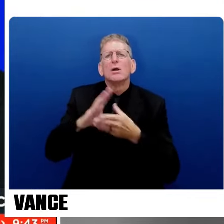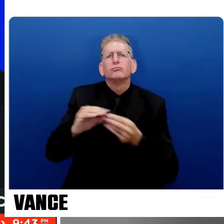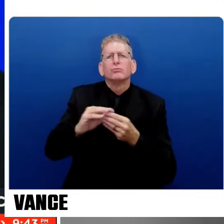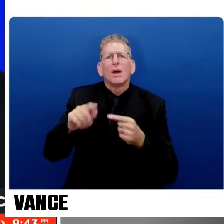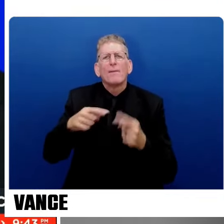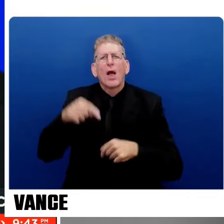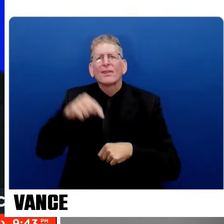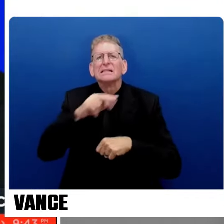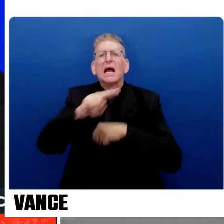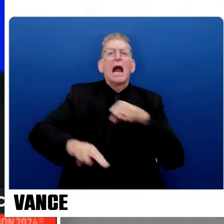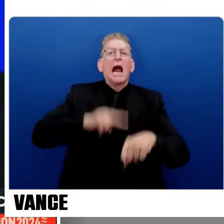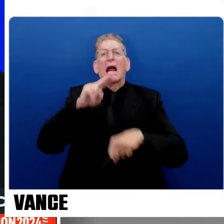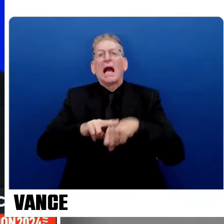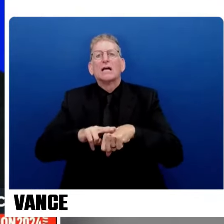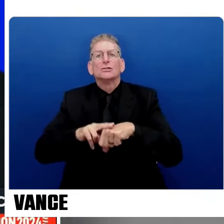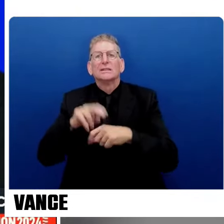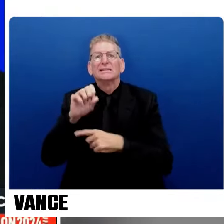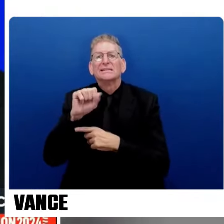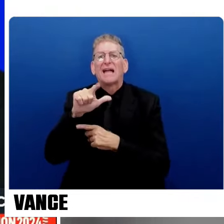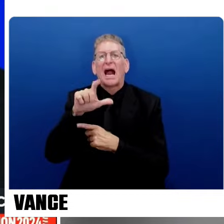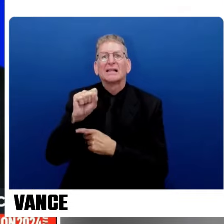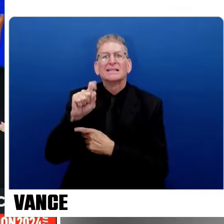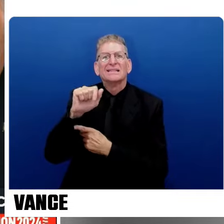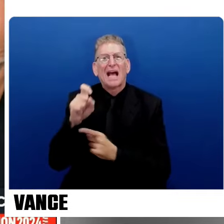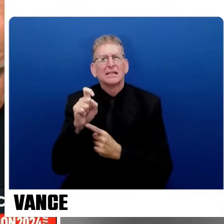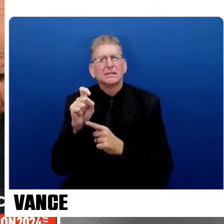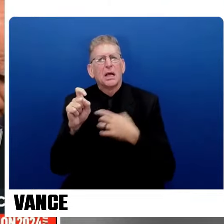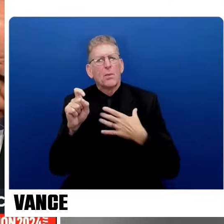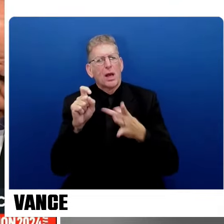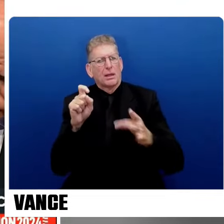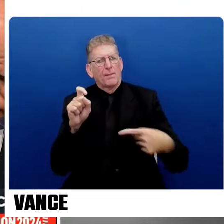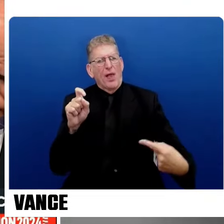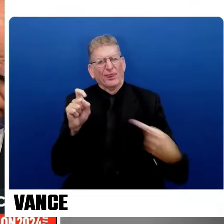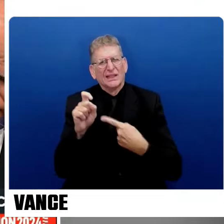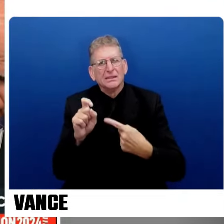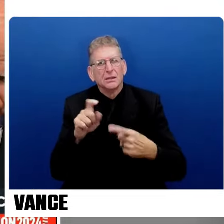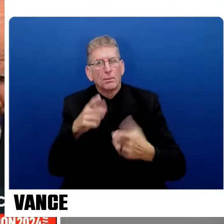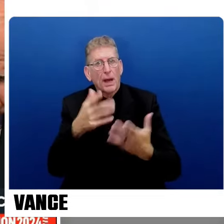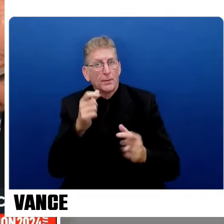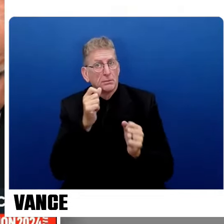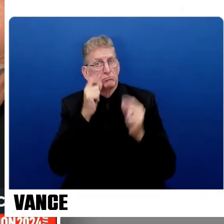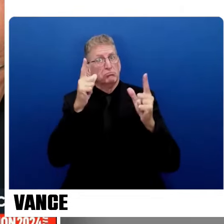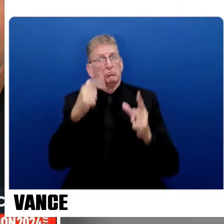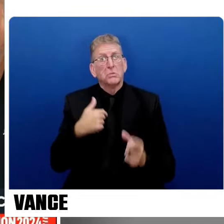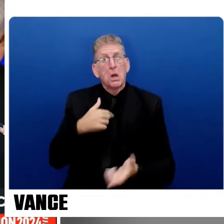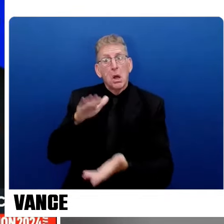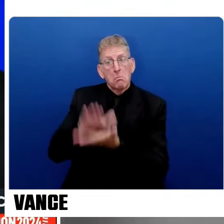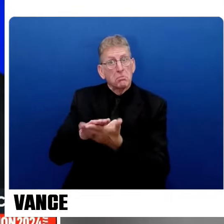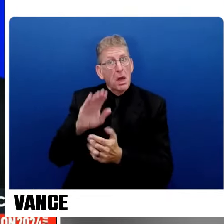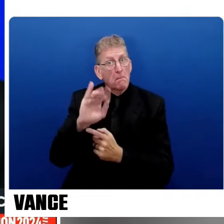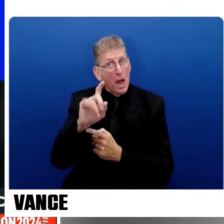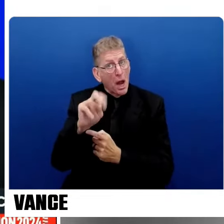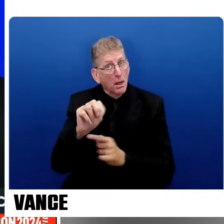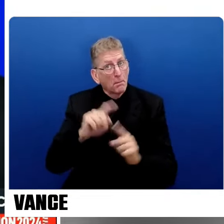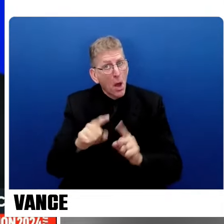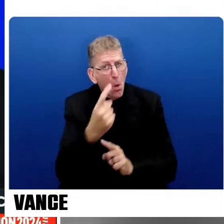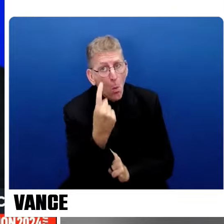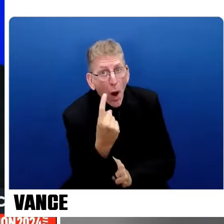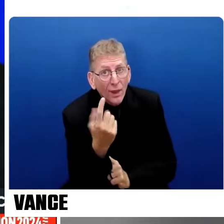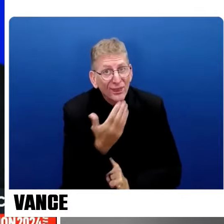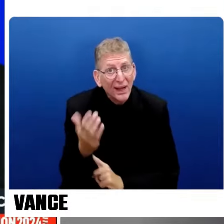and you're probably surprised to hear me praising Joe Biden, but the one thing that Joe Biden did is he continued some of the Trump tariffs that